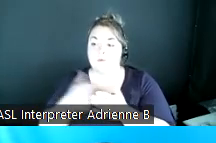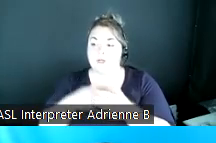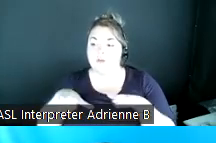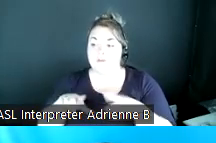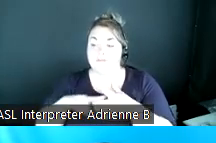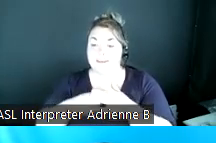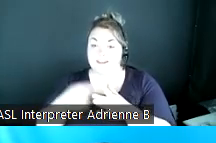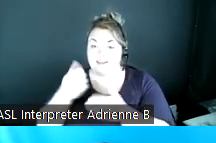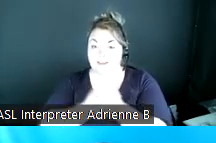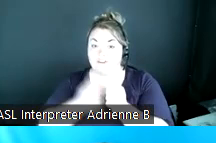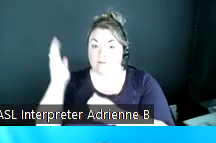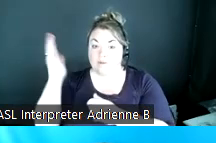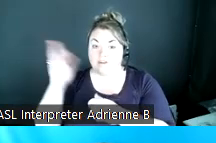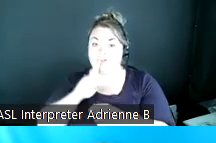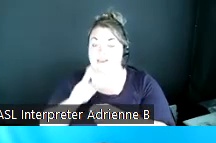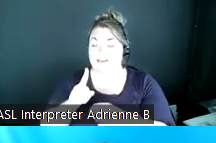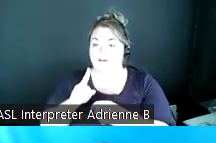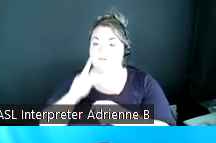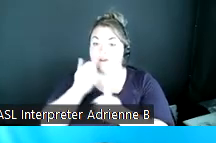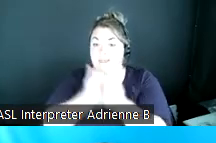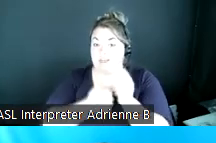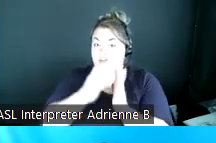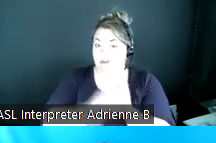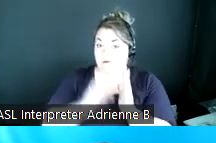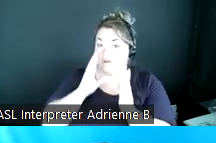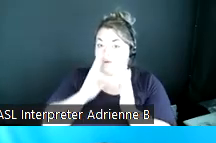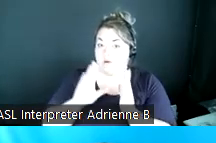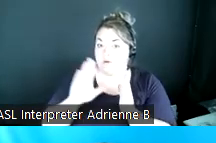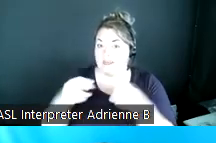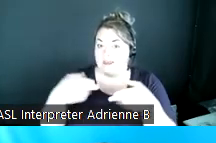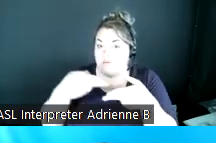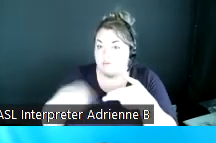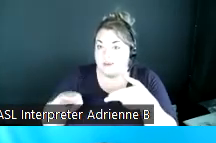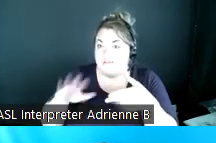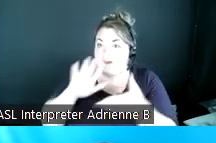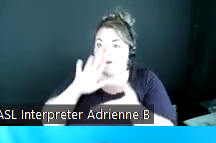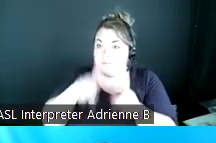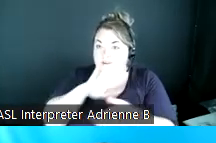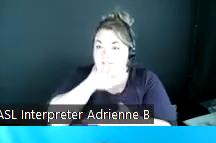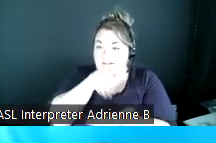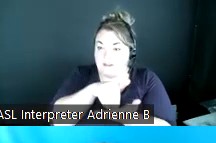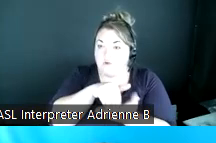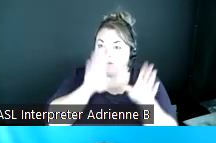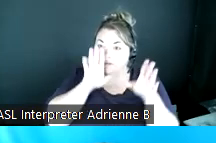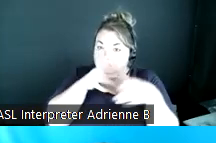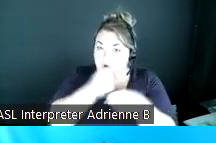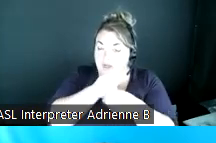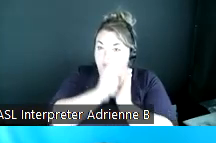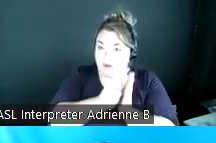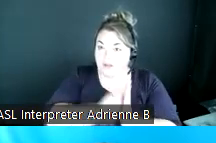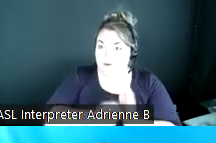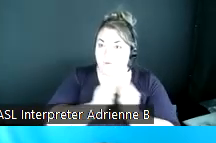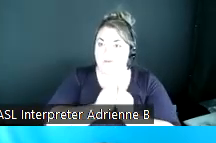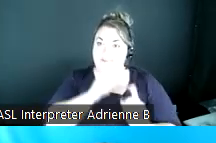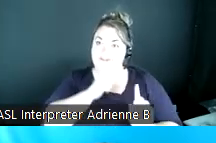of each of these presentations is for each chapter, there will be a brief person-centered summary that is written with the intended